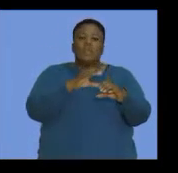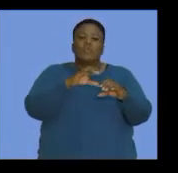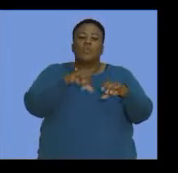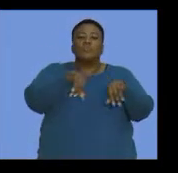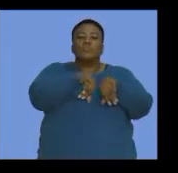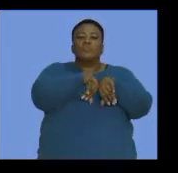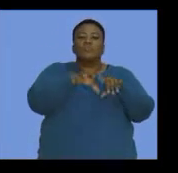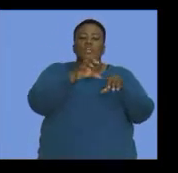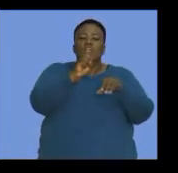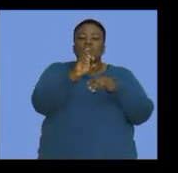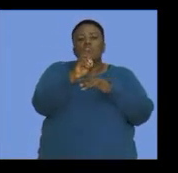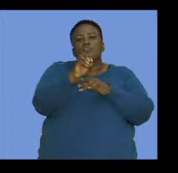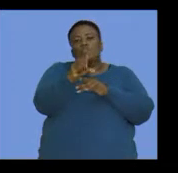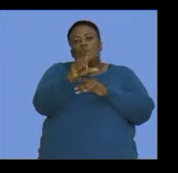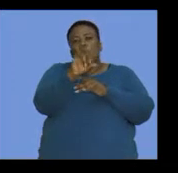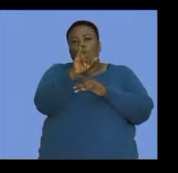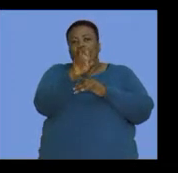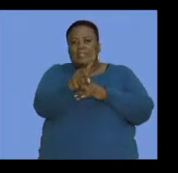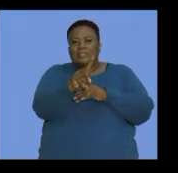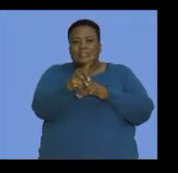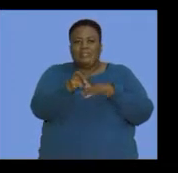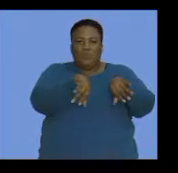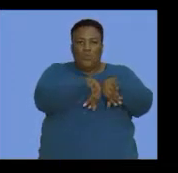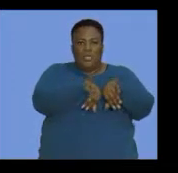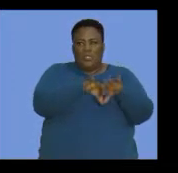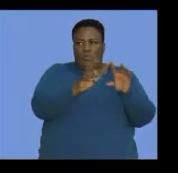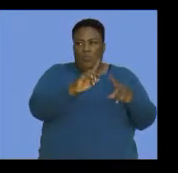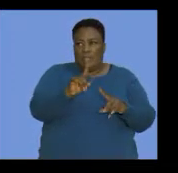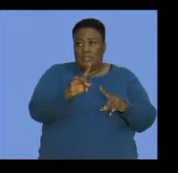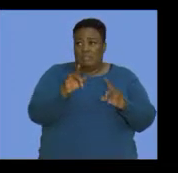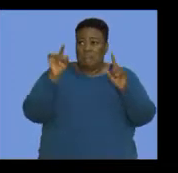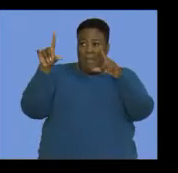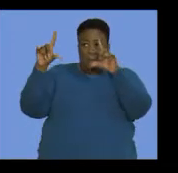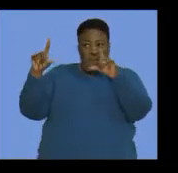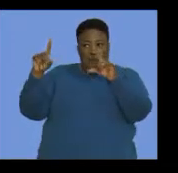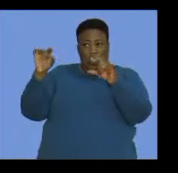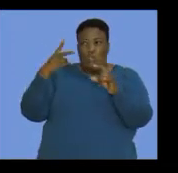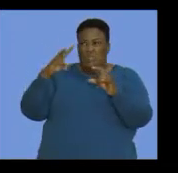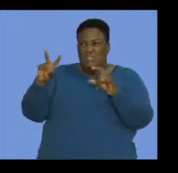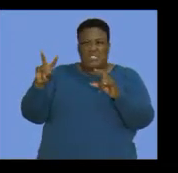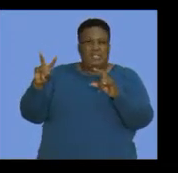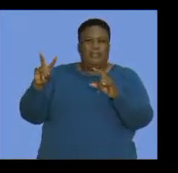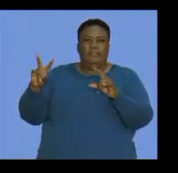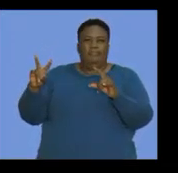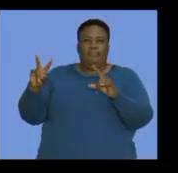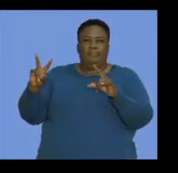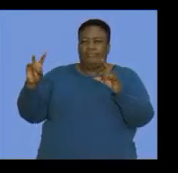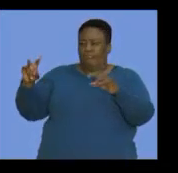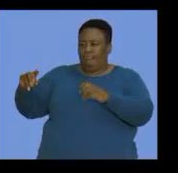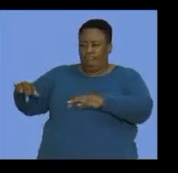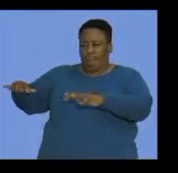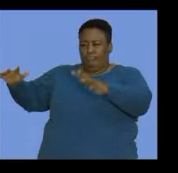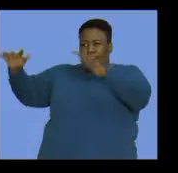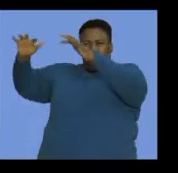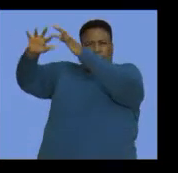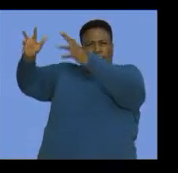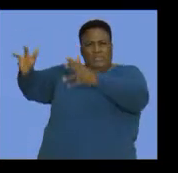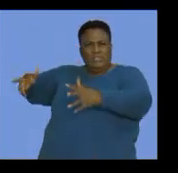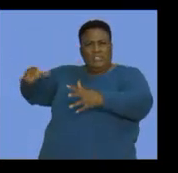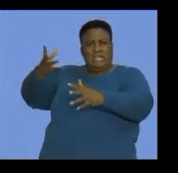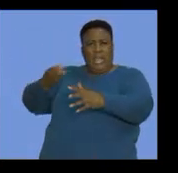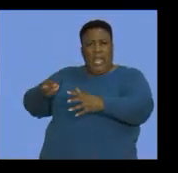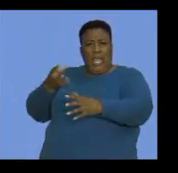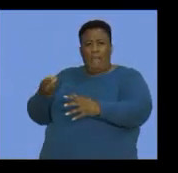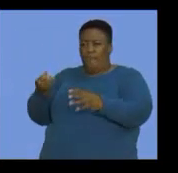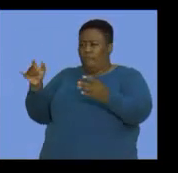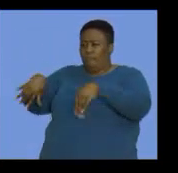and understand what is solid waste. So in this image, you often see these landfills that have heaps of waste that are